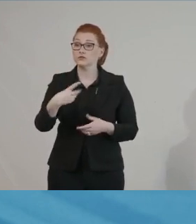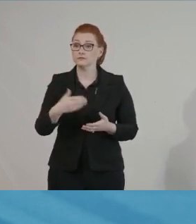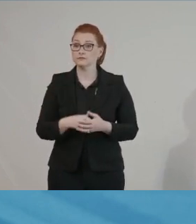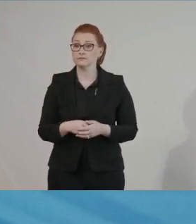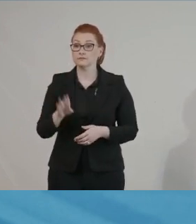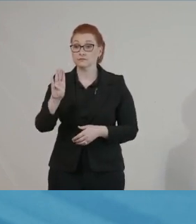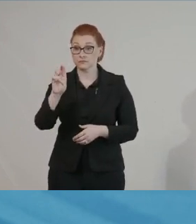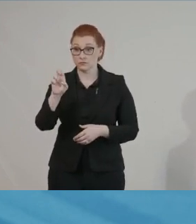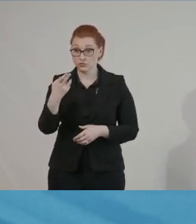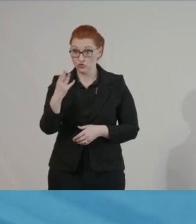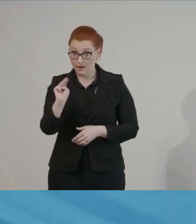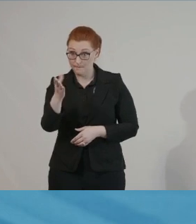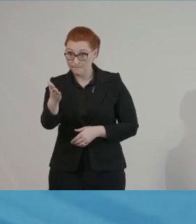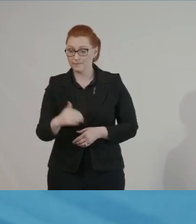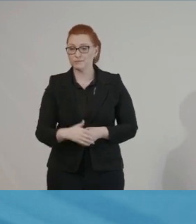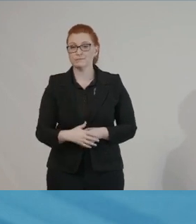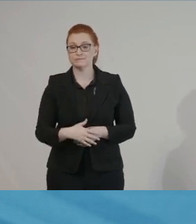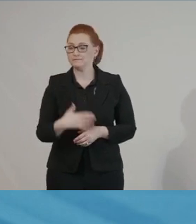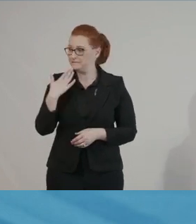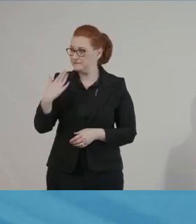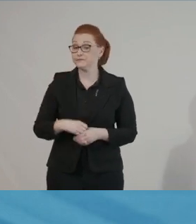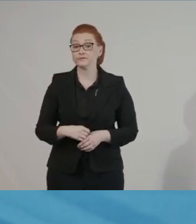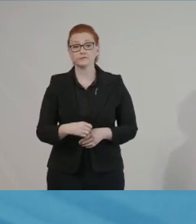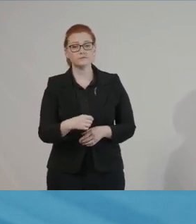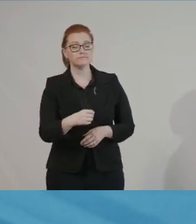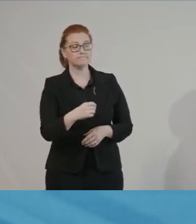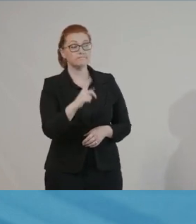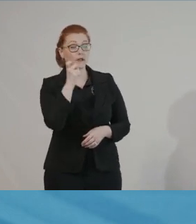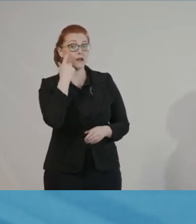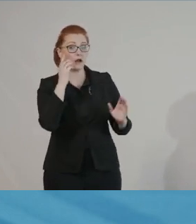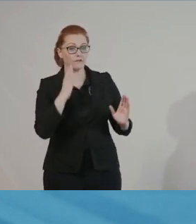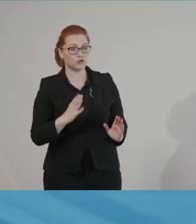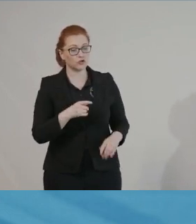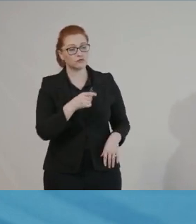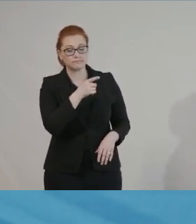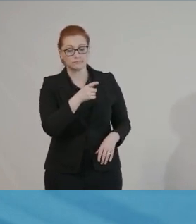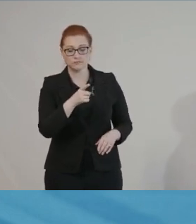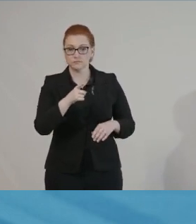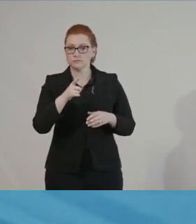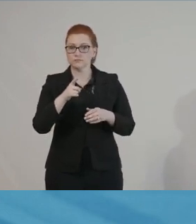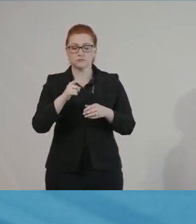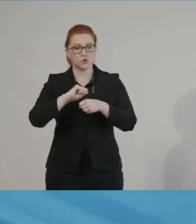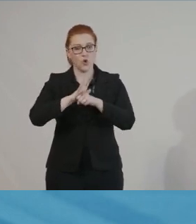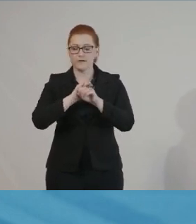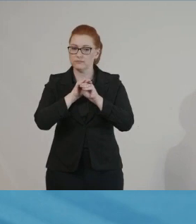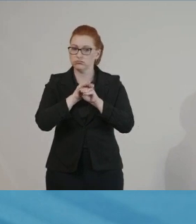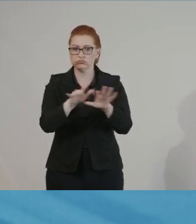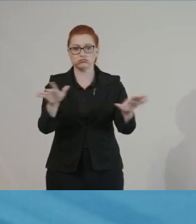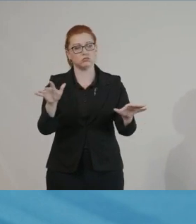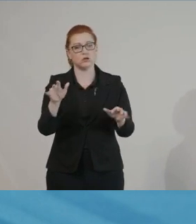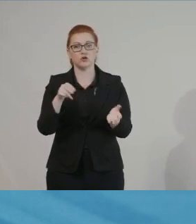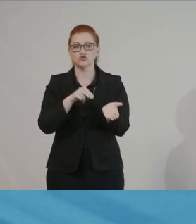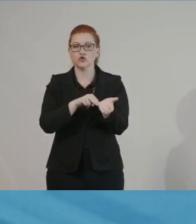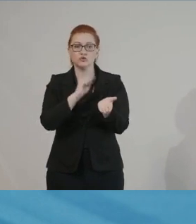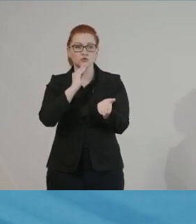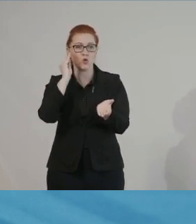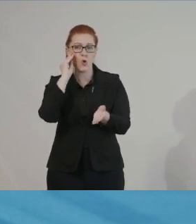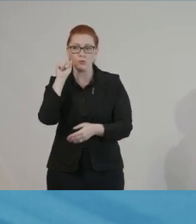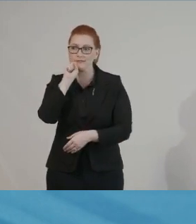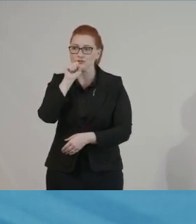you. Governor, these cases are spreading like wildfire to the nursing homes. What are you doing to protect the residents